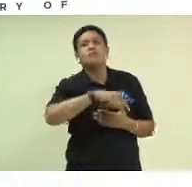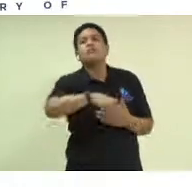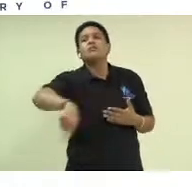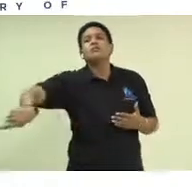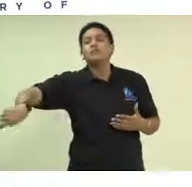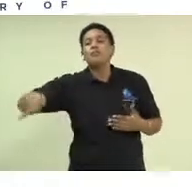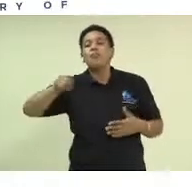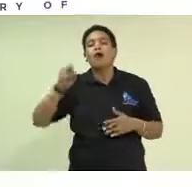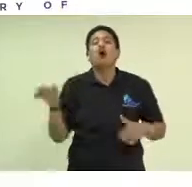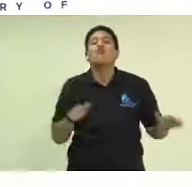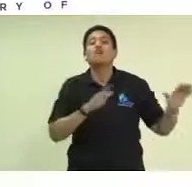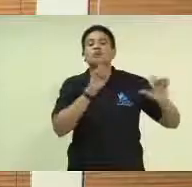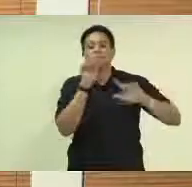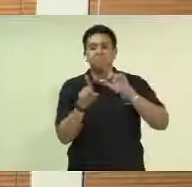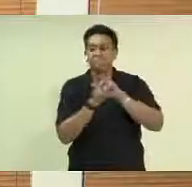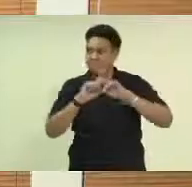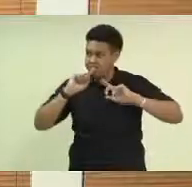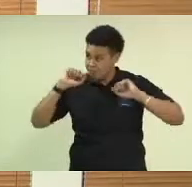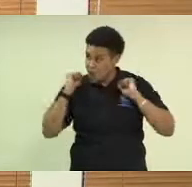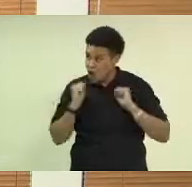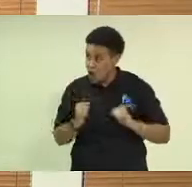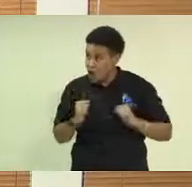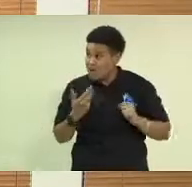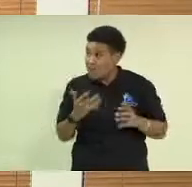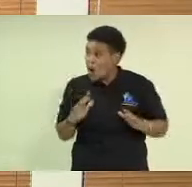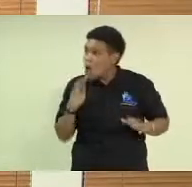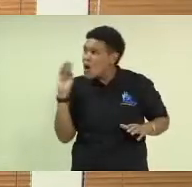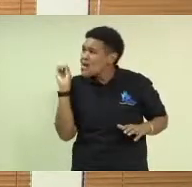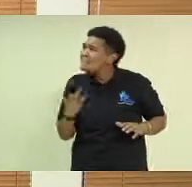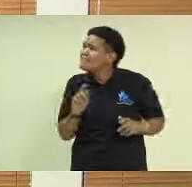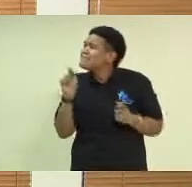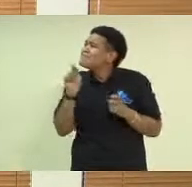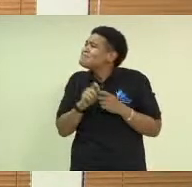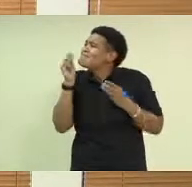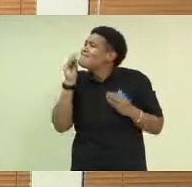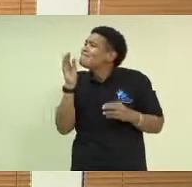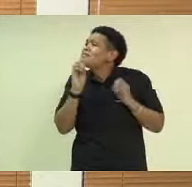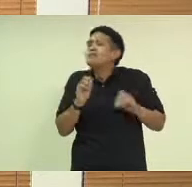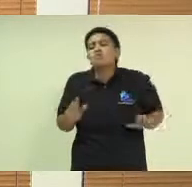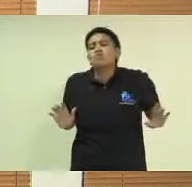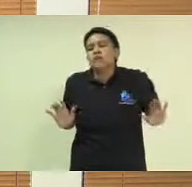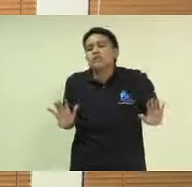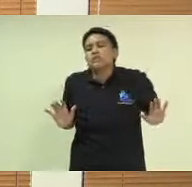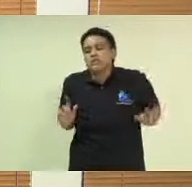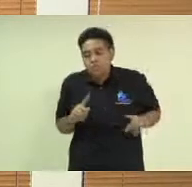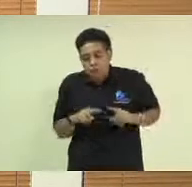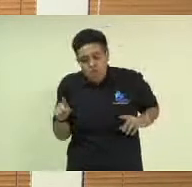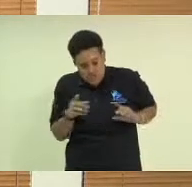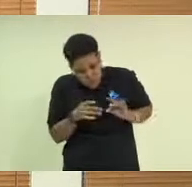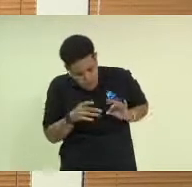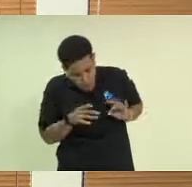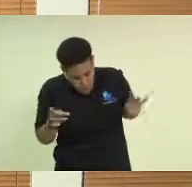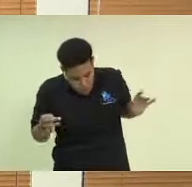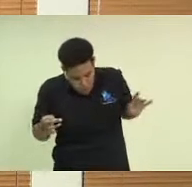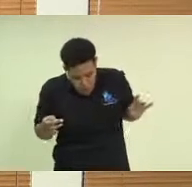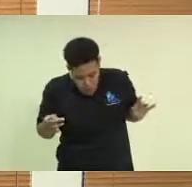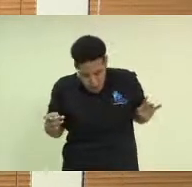those arrangements to be concretized. I don't want to give specifics, but he spoke to it, so I'm